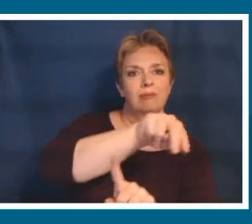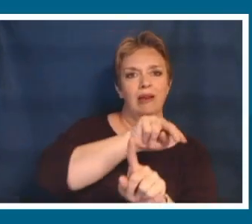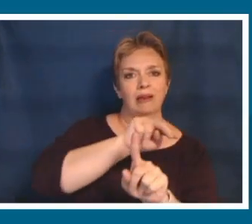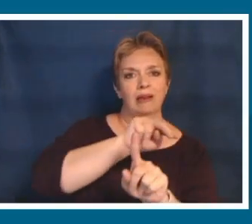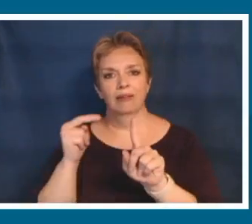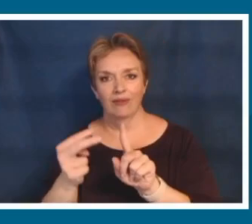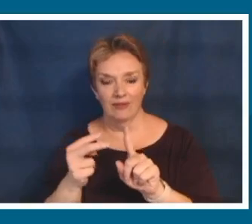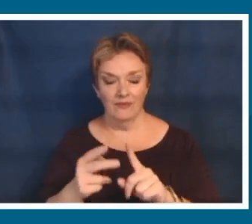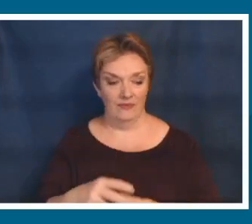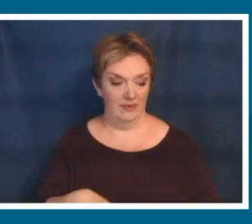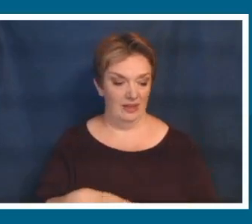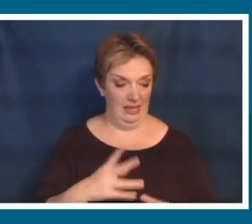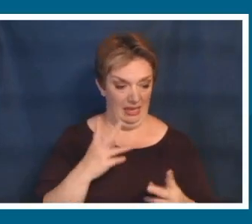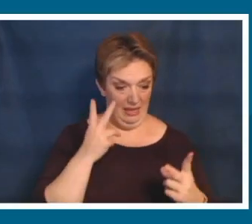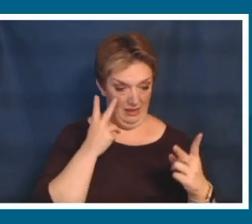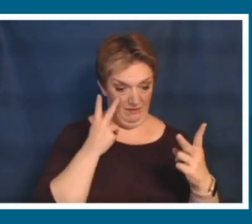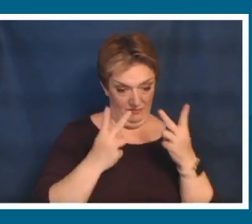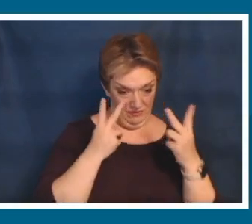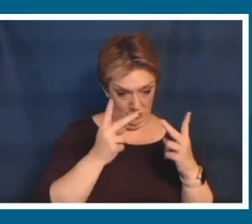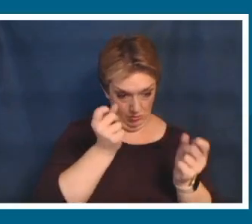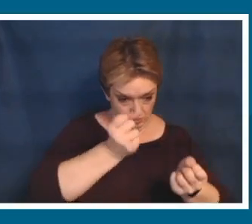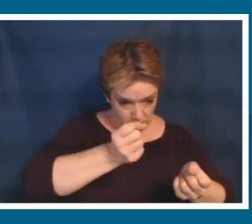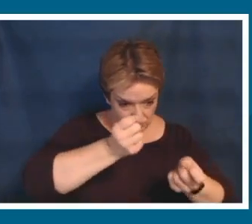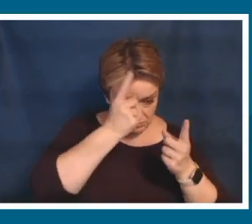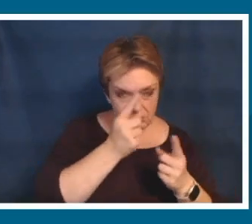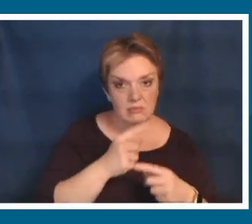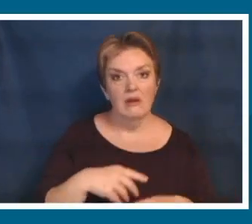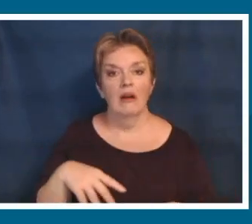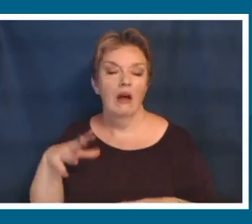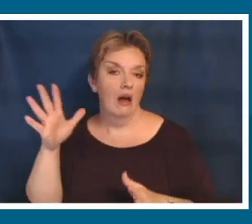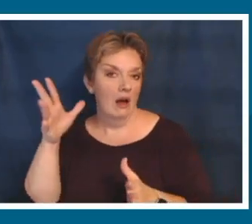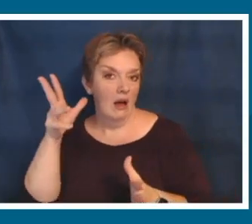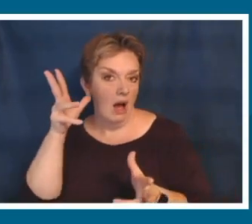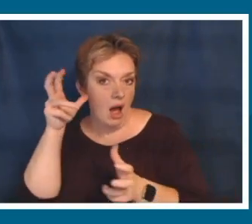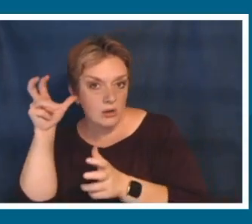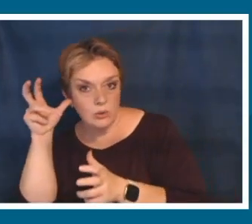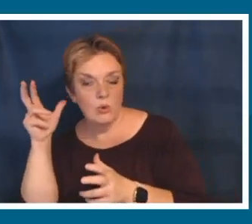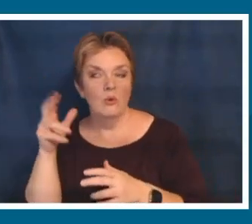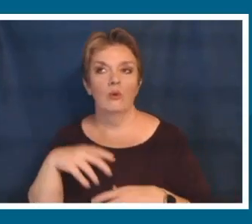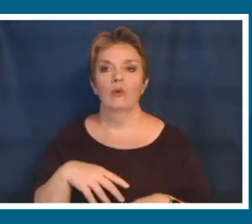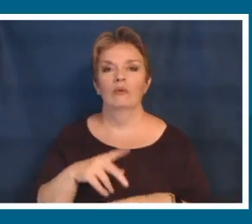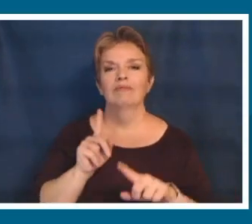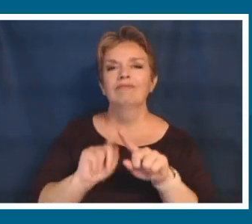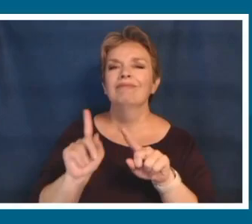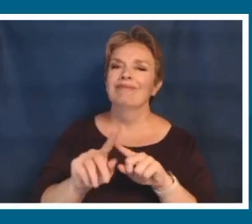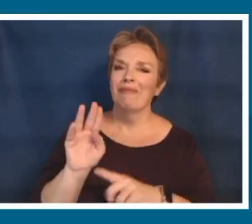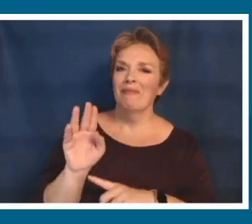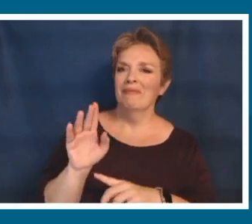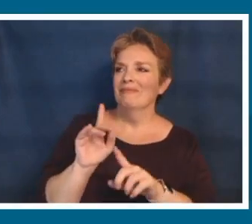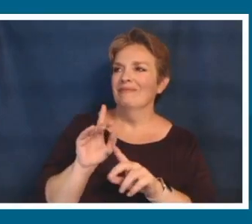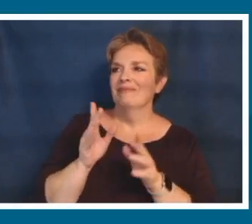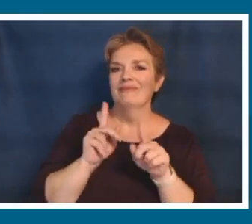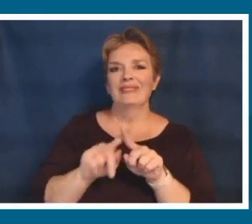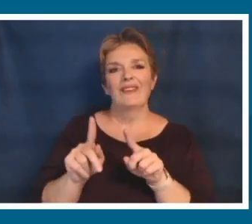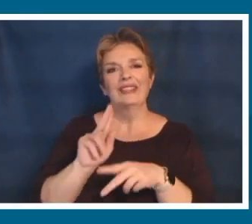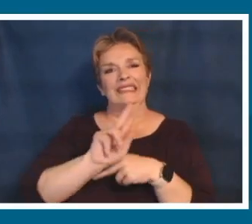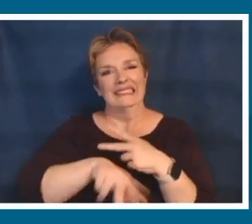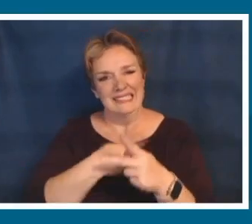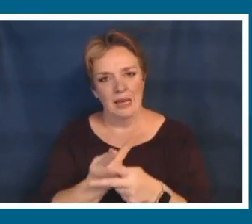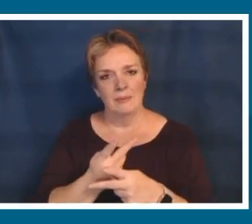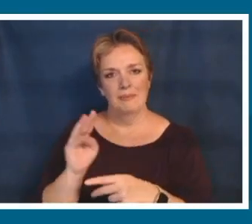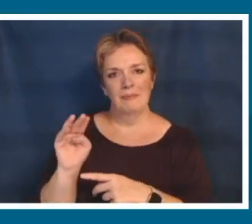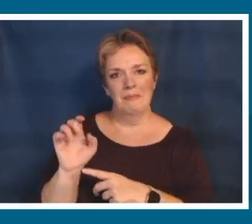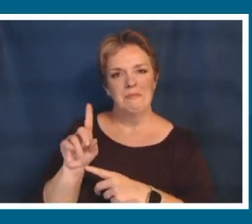the audio, and the variety of mediums that students can be exposed to and